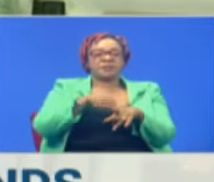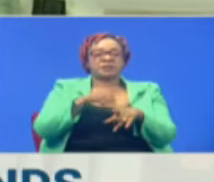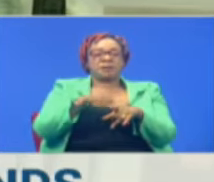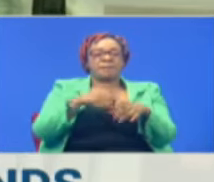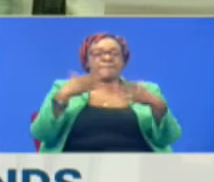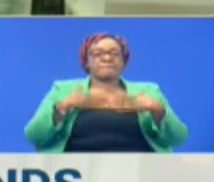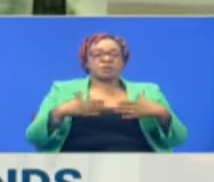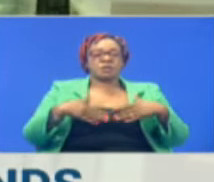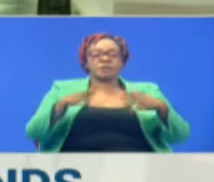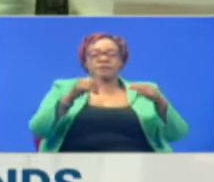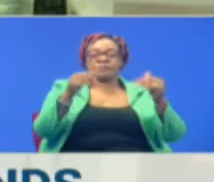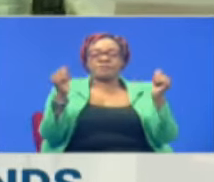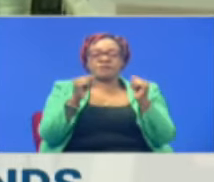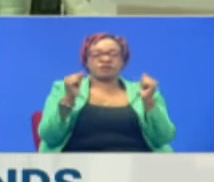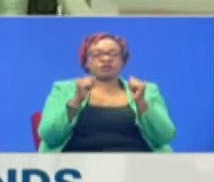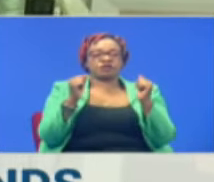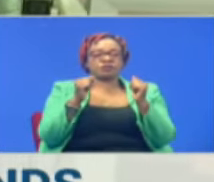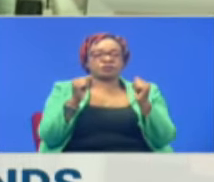I think